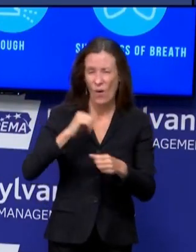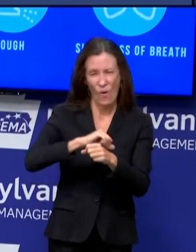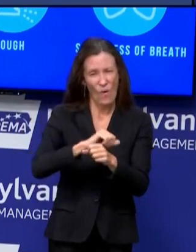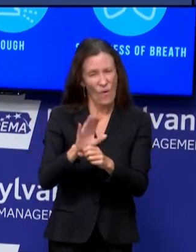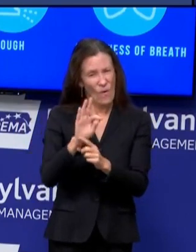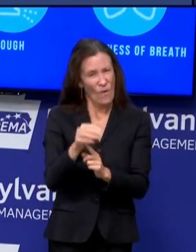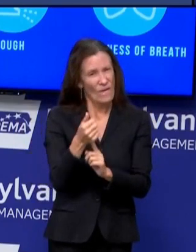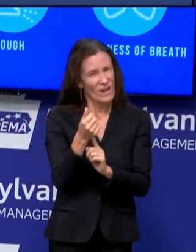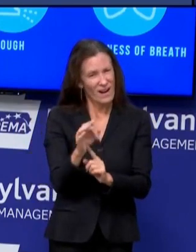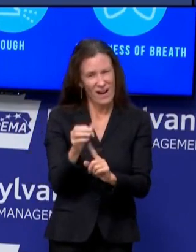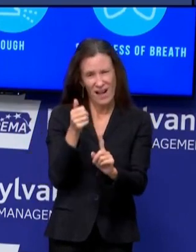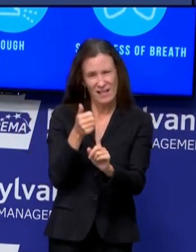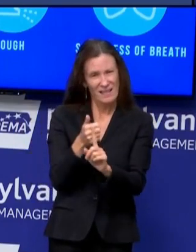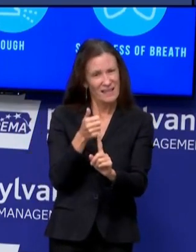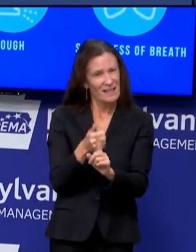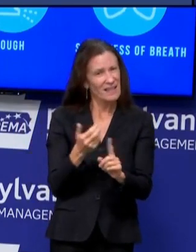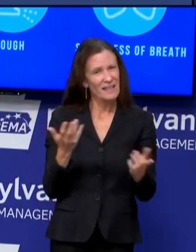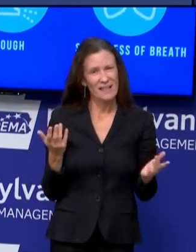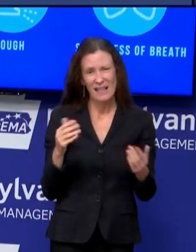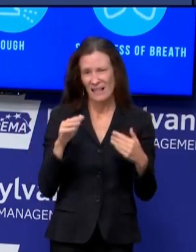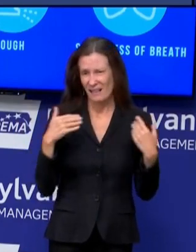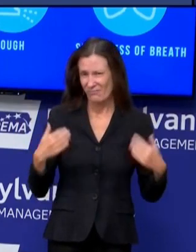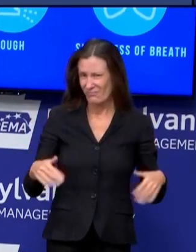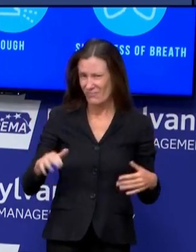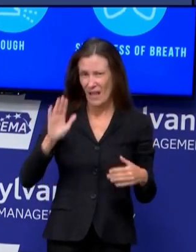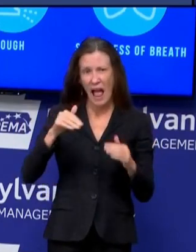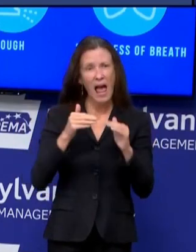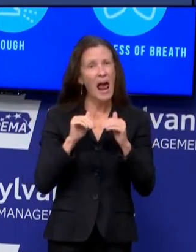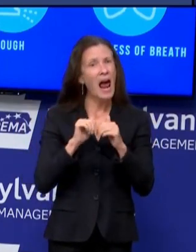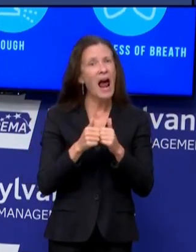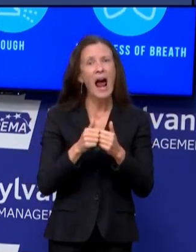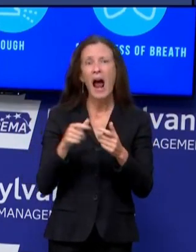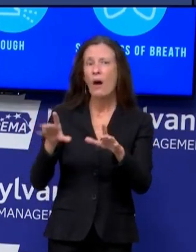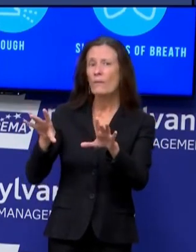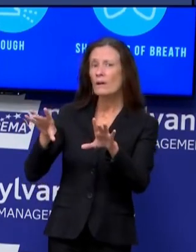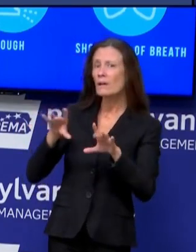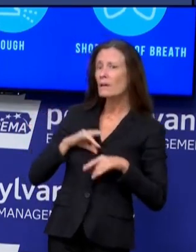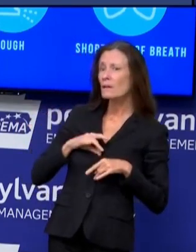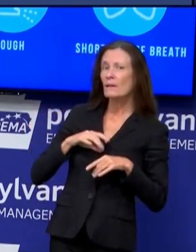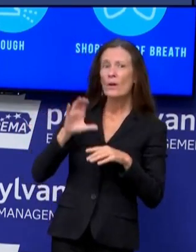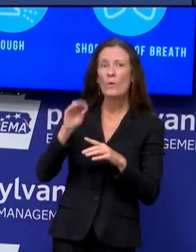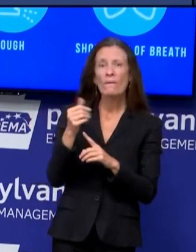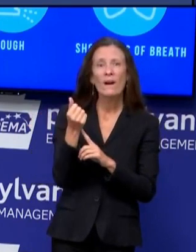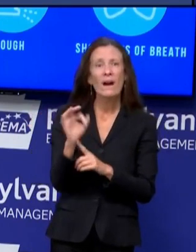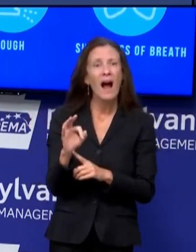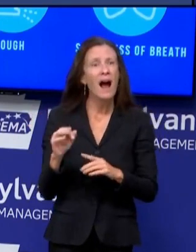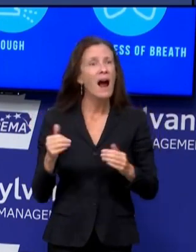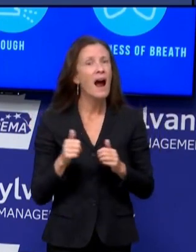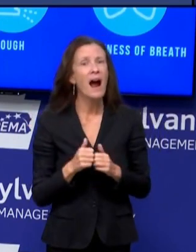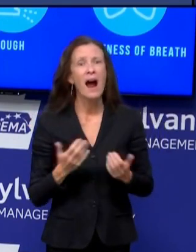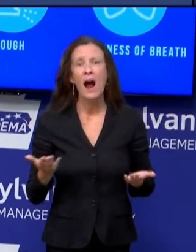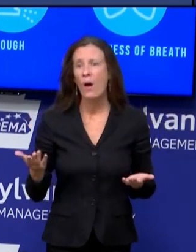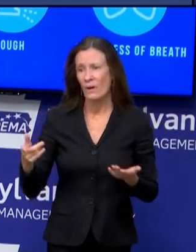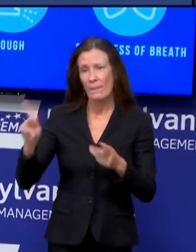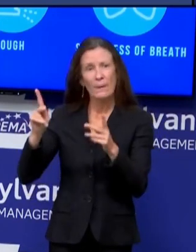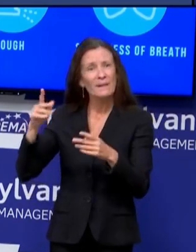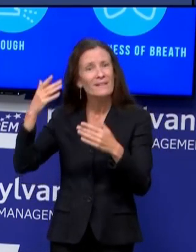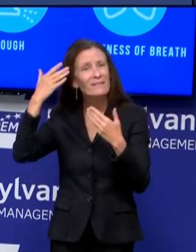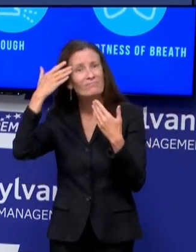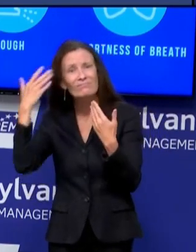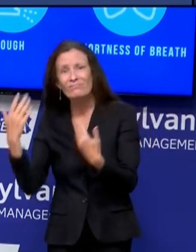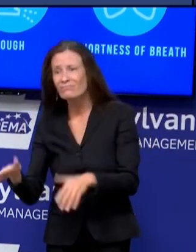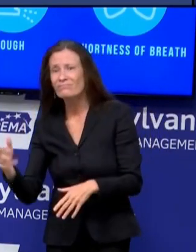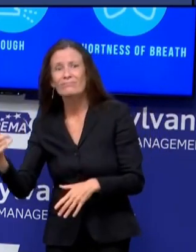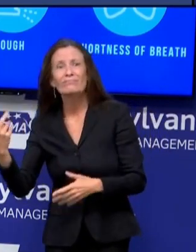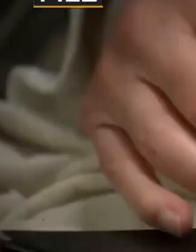dedicated and brave and courageous staff who are asymptomatic and through no fault of their own, bring